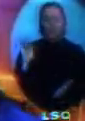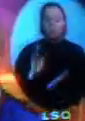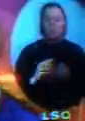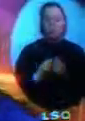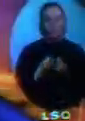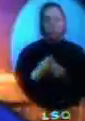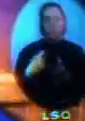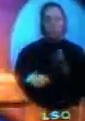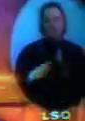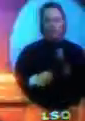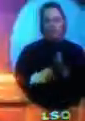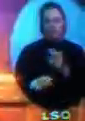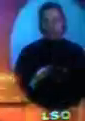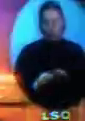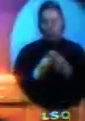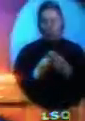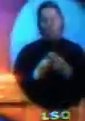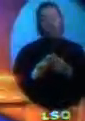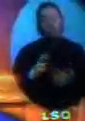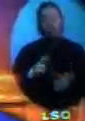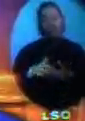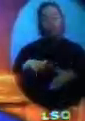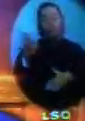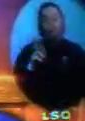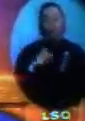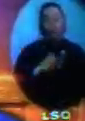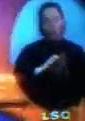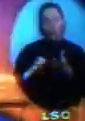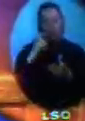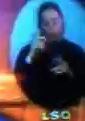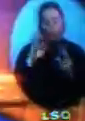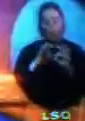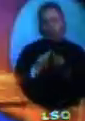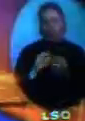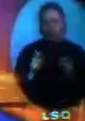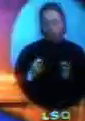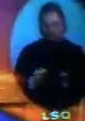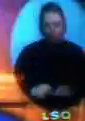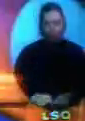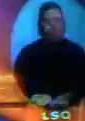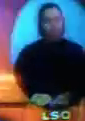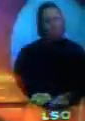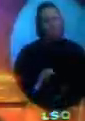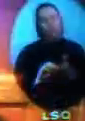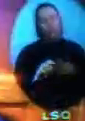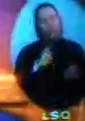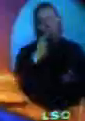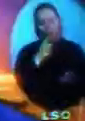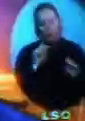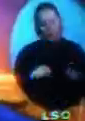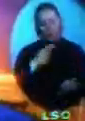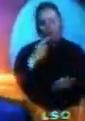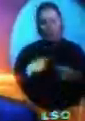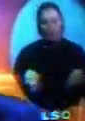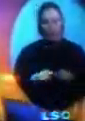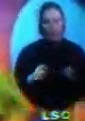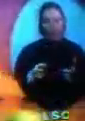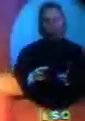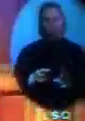over $3,000. Can the Parliamentary Secretary please inform the House what a major international study said today about